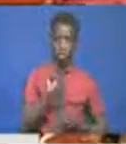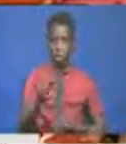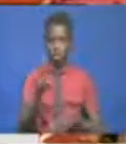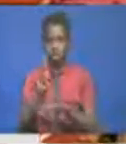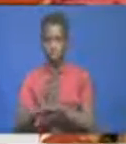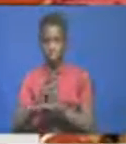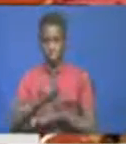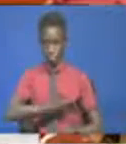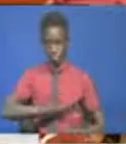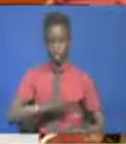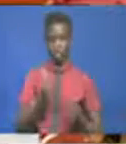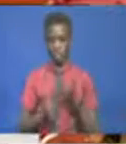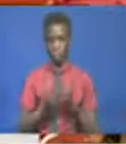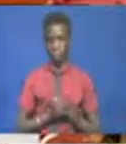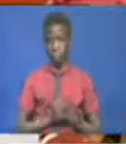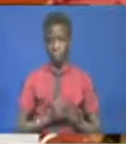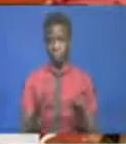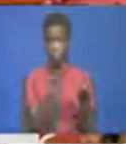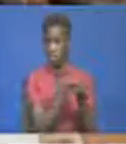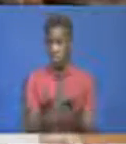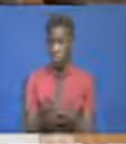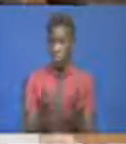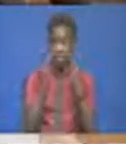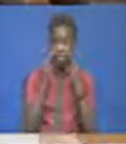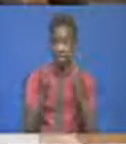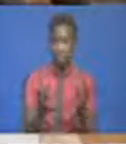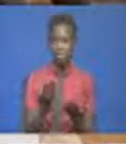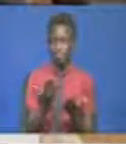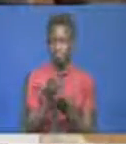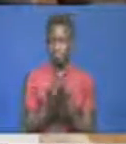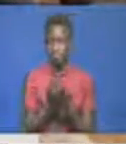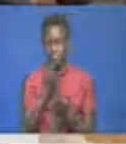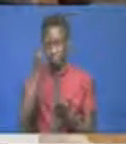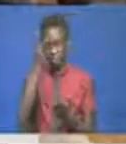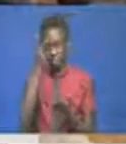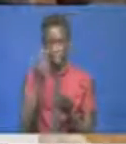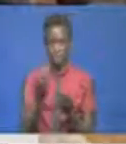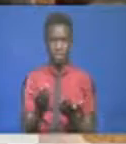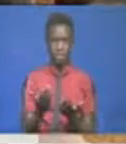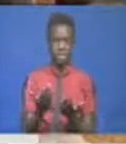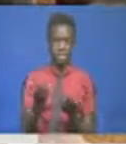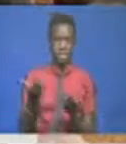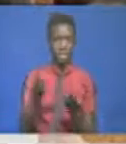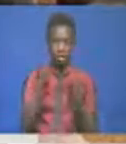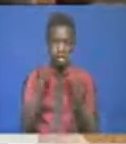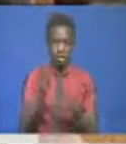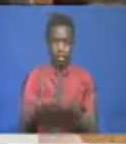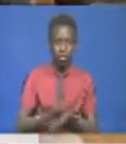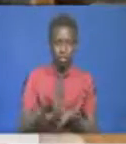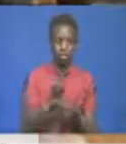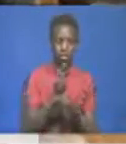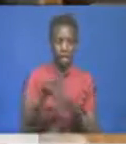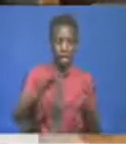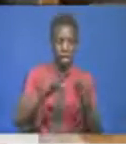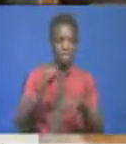pregnant women against exposing their unborn children to medications, chemicals or other agents during pregnancy. While lauding